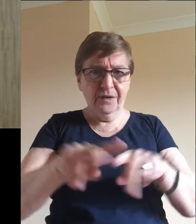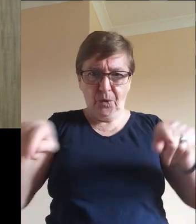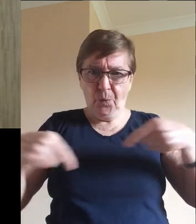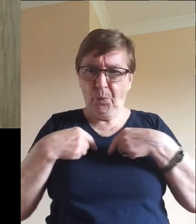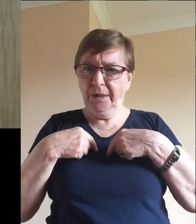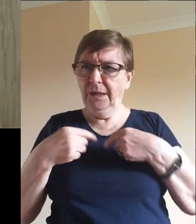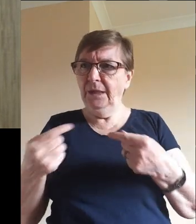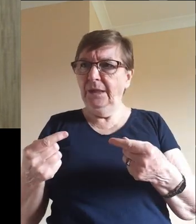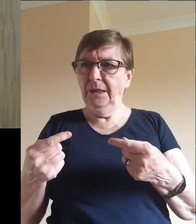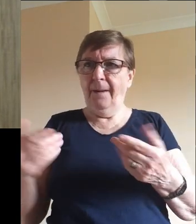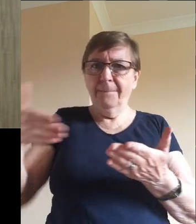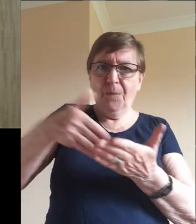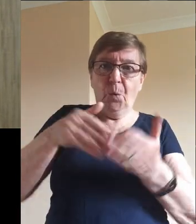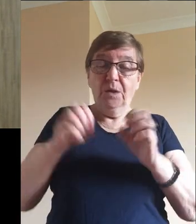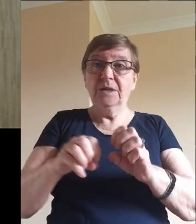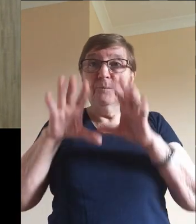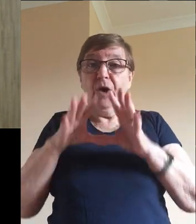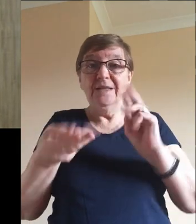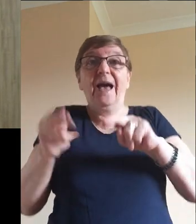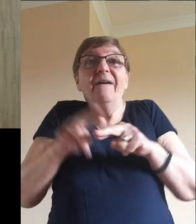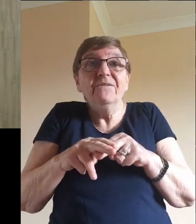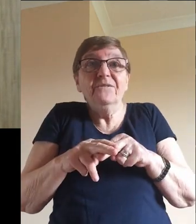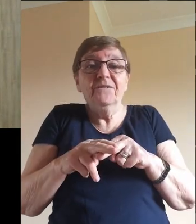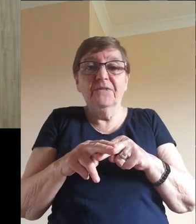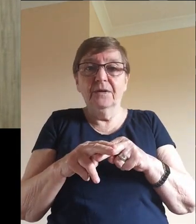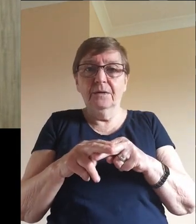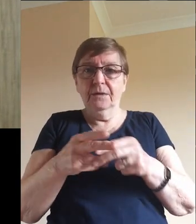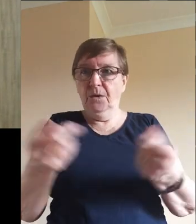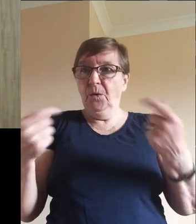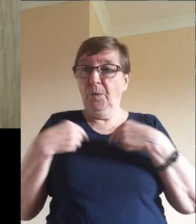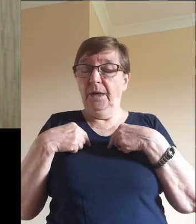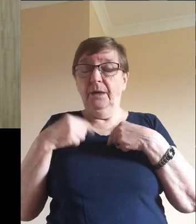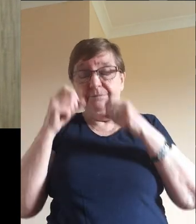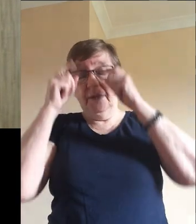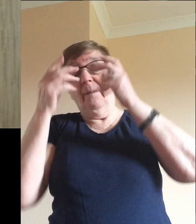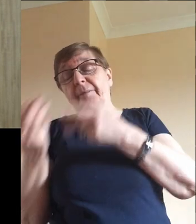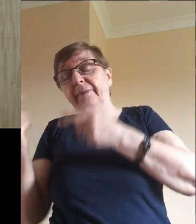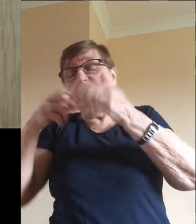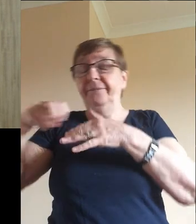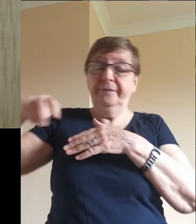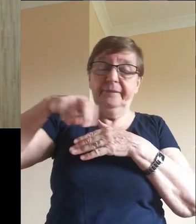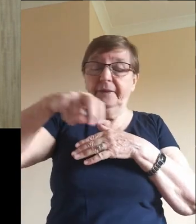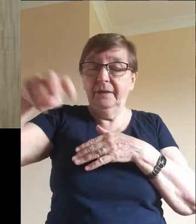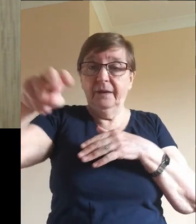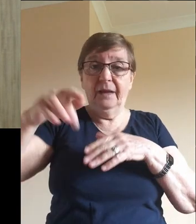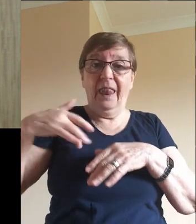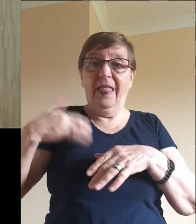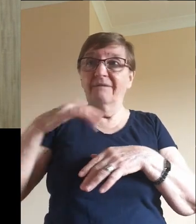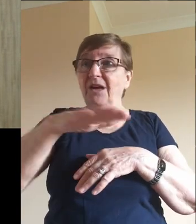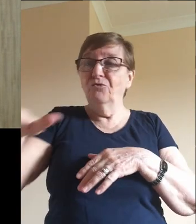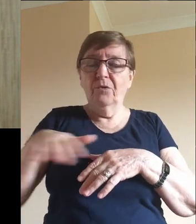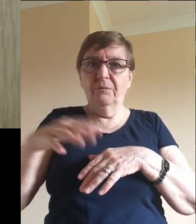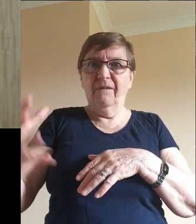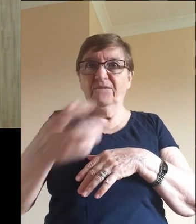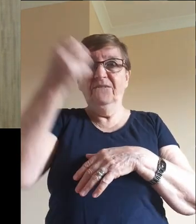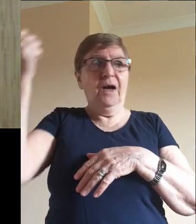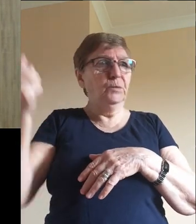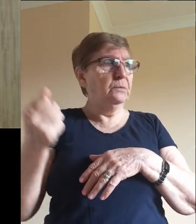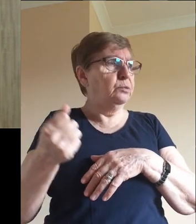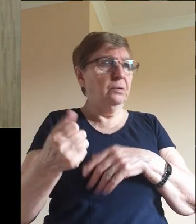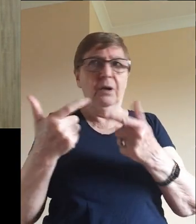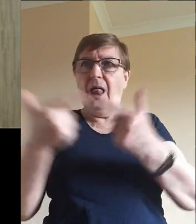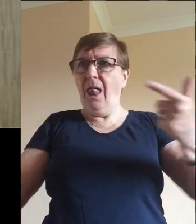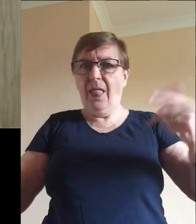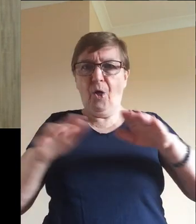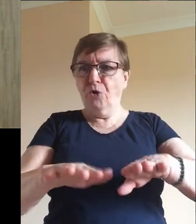Imagine just how much greater a surprise it would be if we got up one morning, went into the living room and found that there was a lot